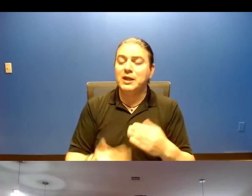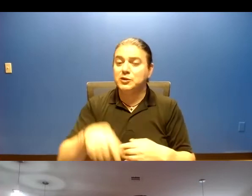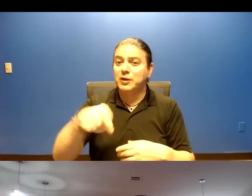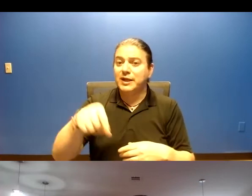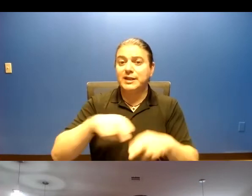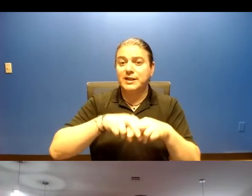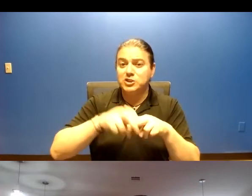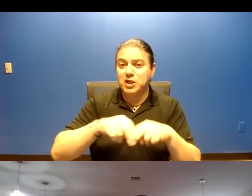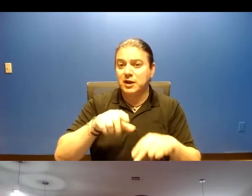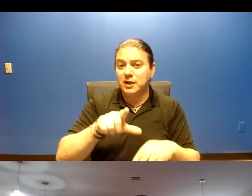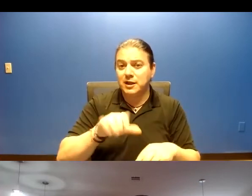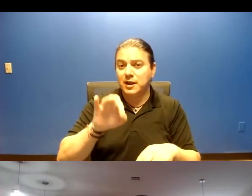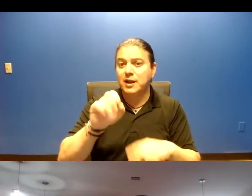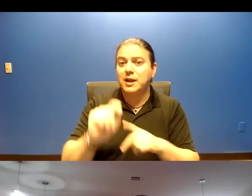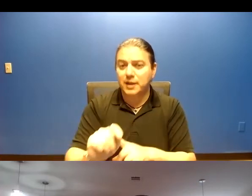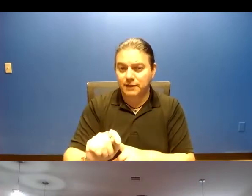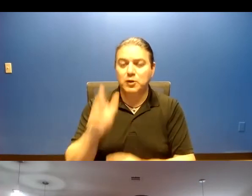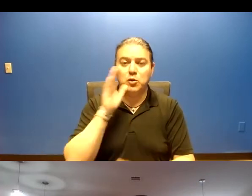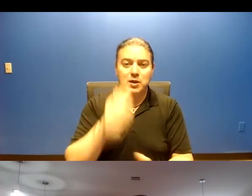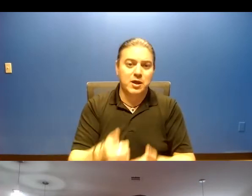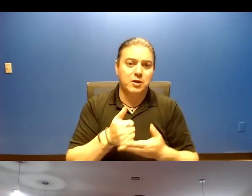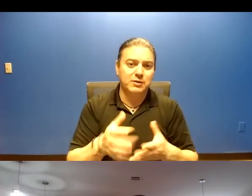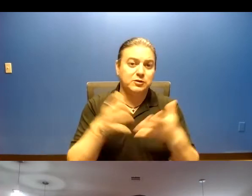home easily to go to my doctor's appointments, because as of now,